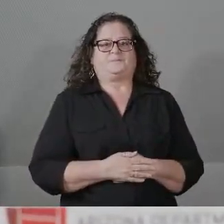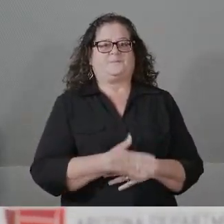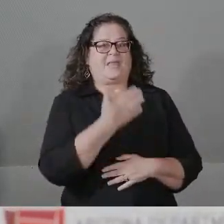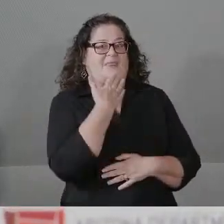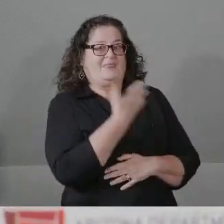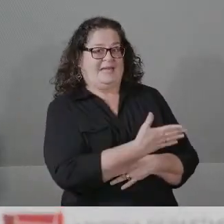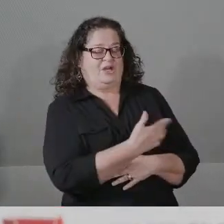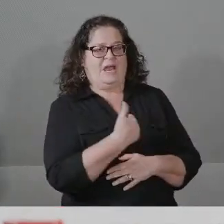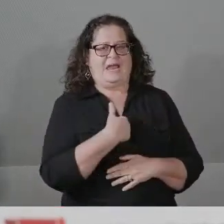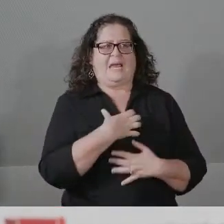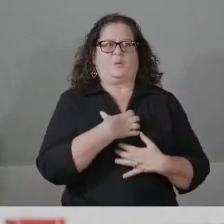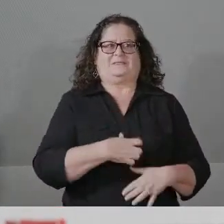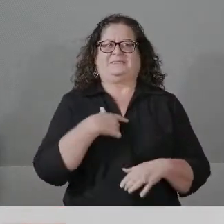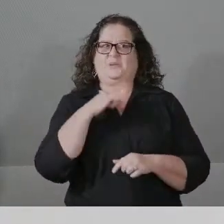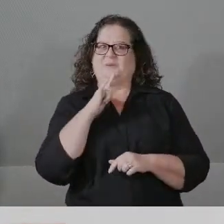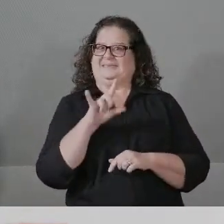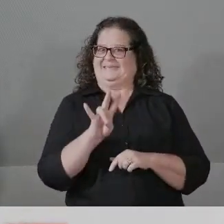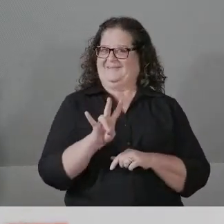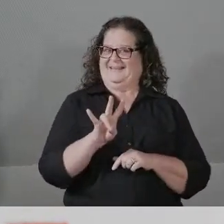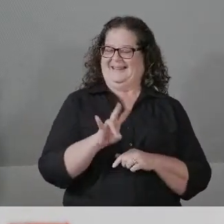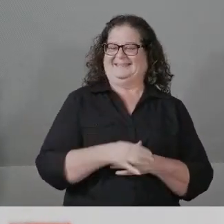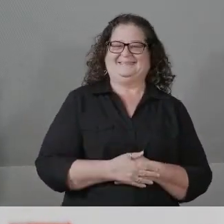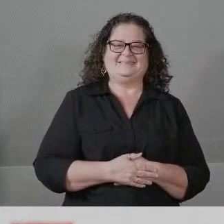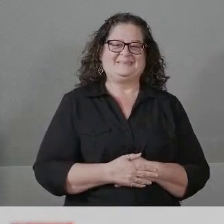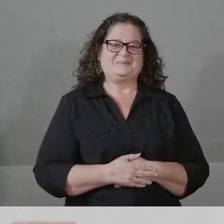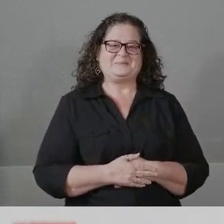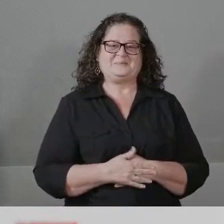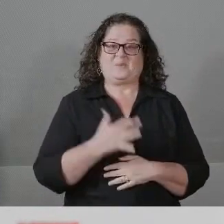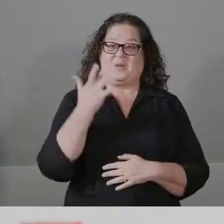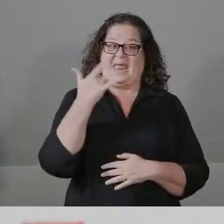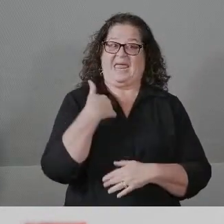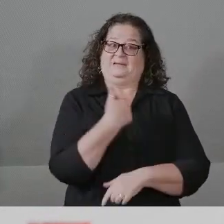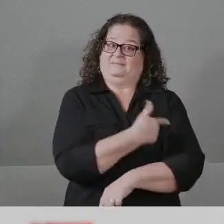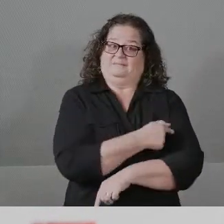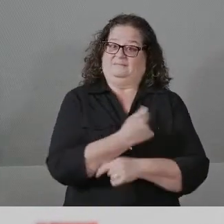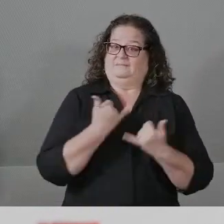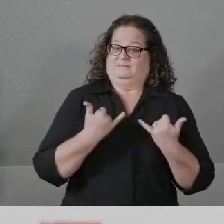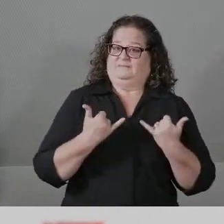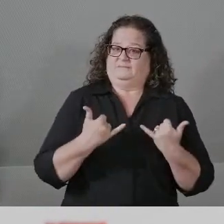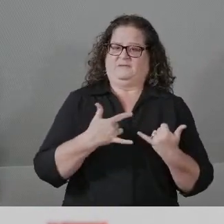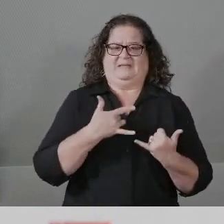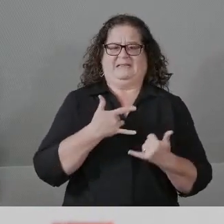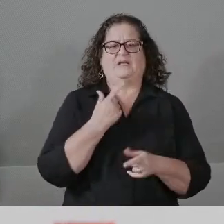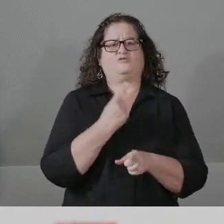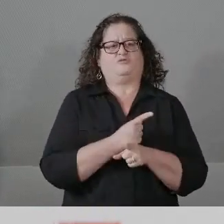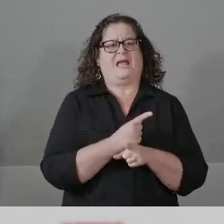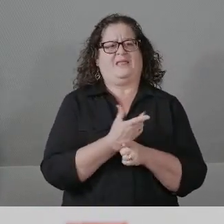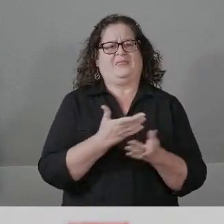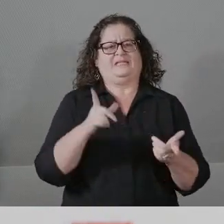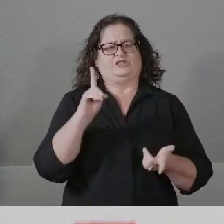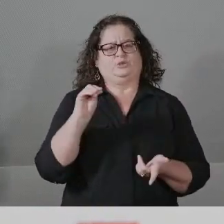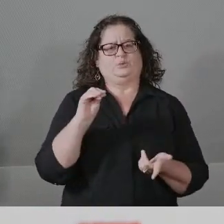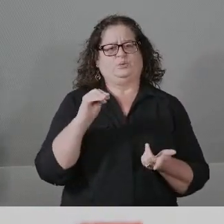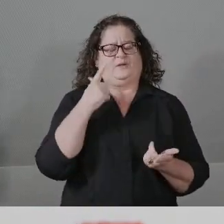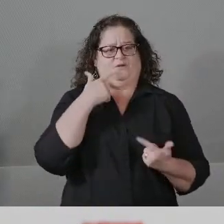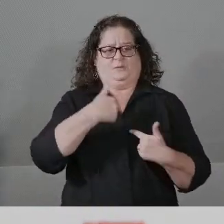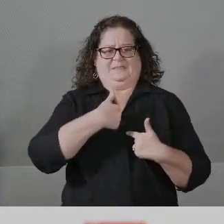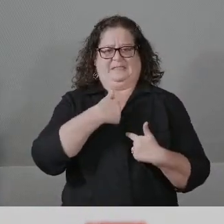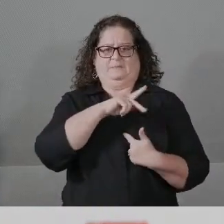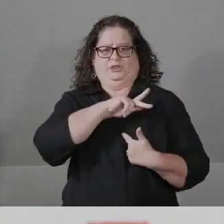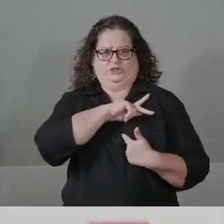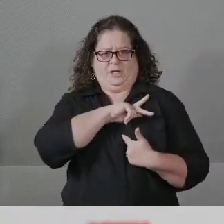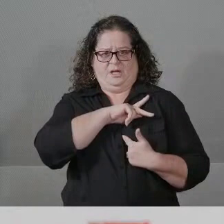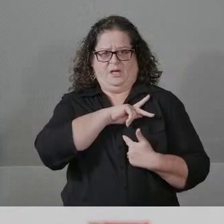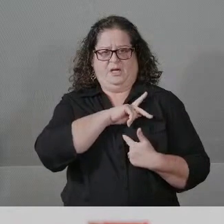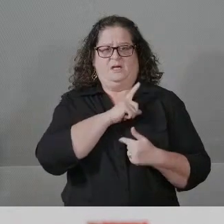again. I'm getting the vaccine today because it's the right thing to do. It's the right thing for me personally. It's the right thing for my family.